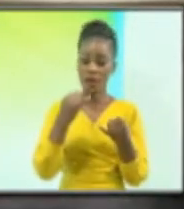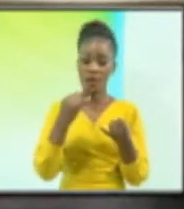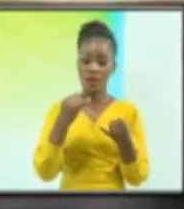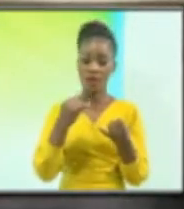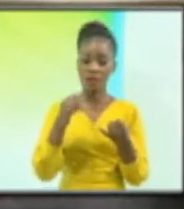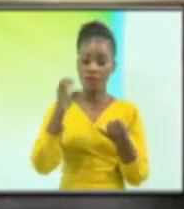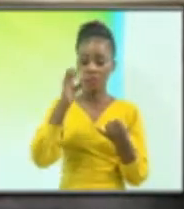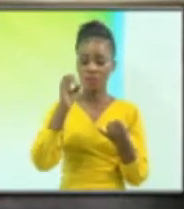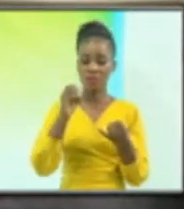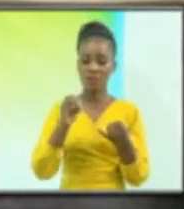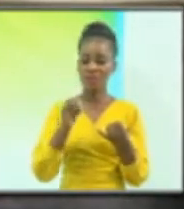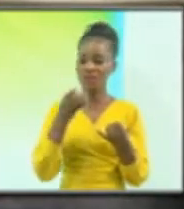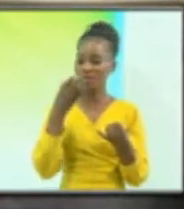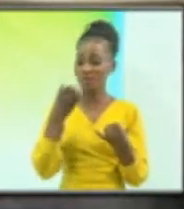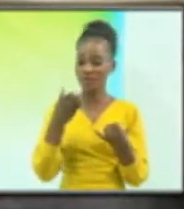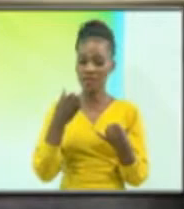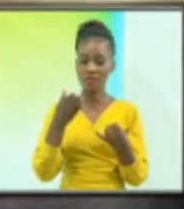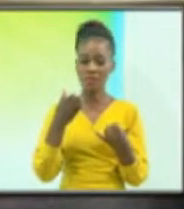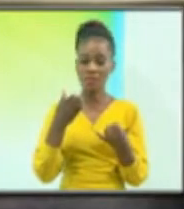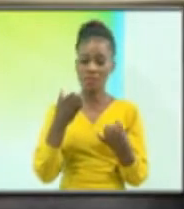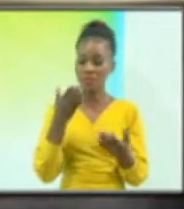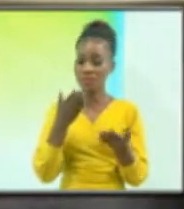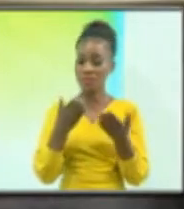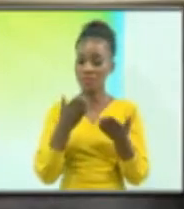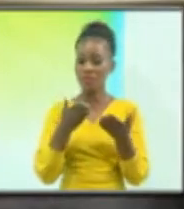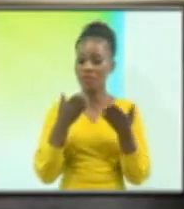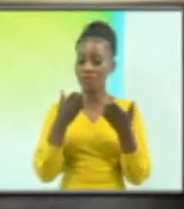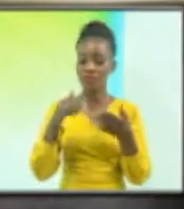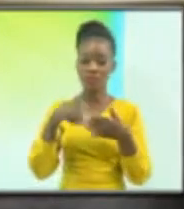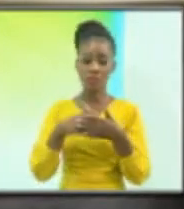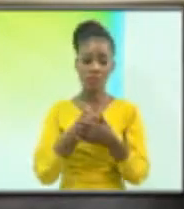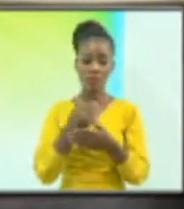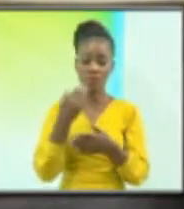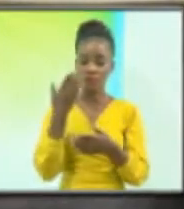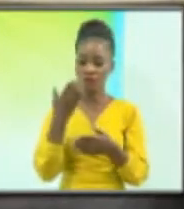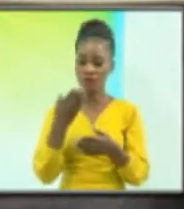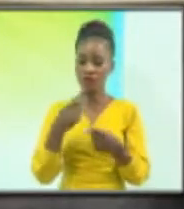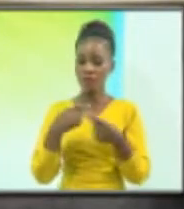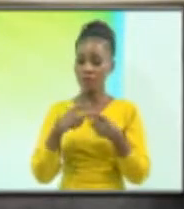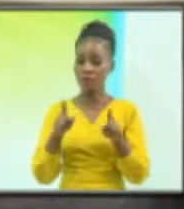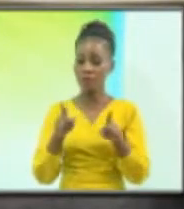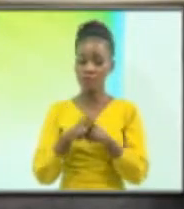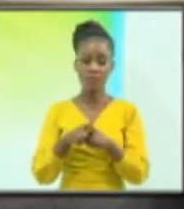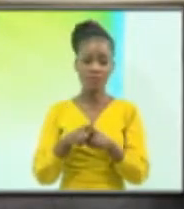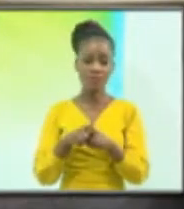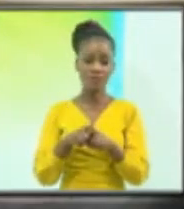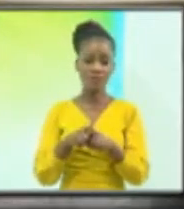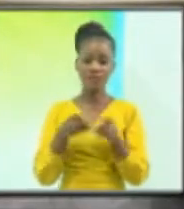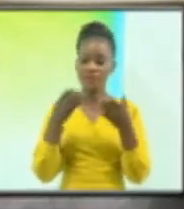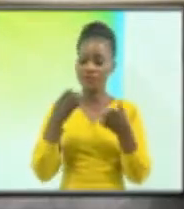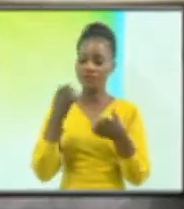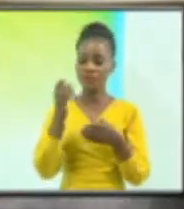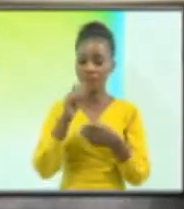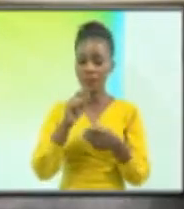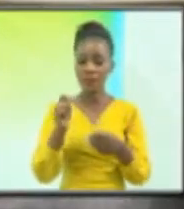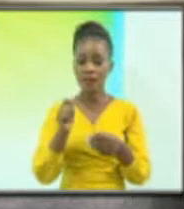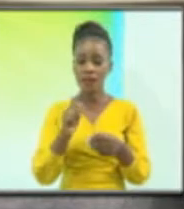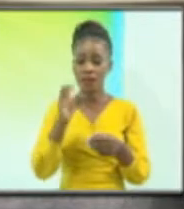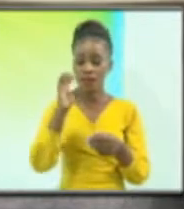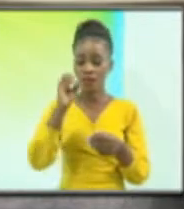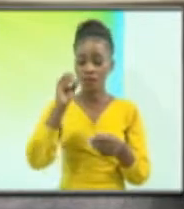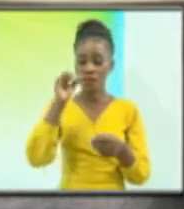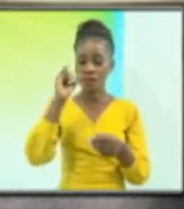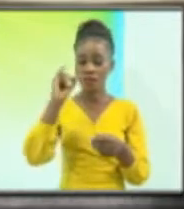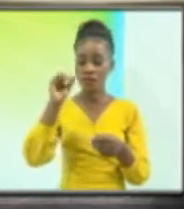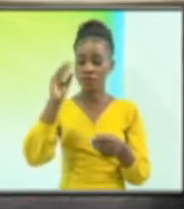ordinary passport. I have a copy here. This is the new one. We're talking about the electronic passport. This is the ordinary passport. This is the type of